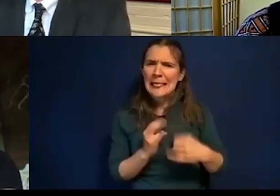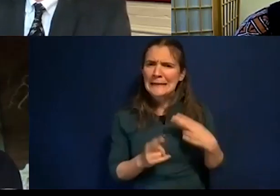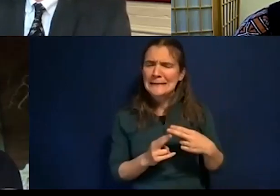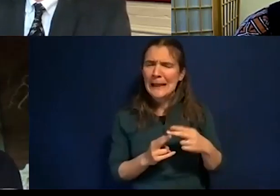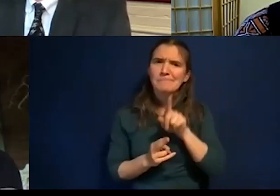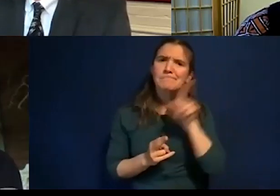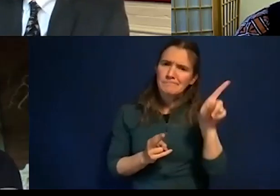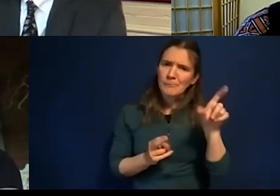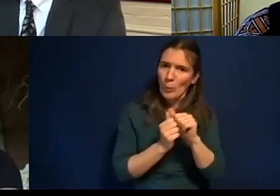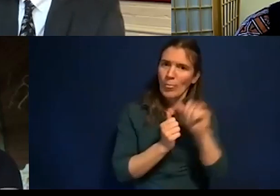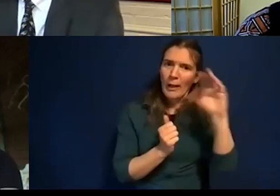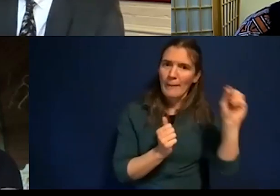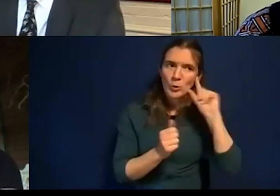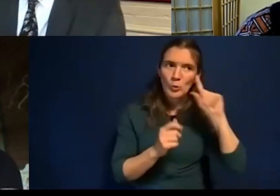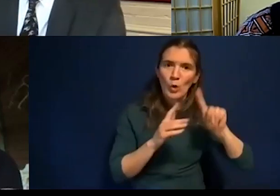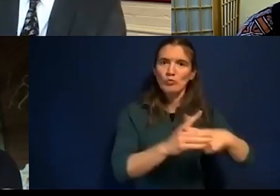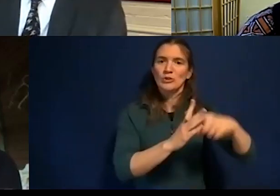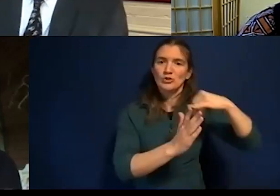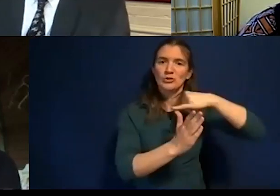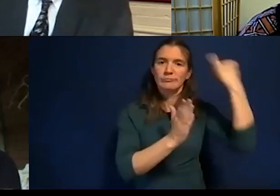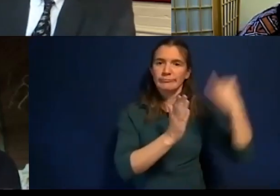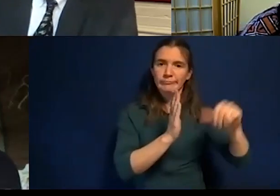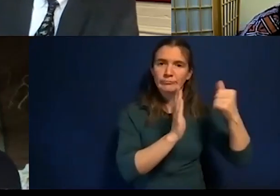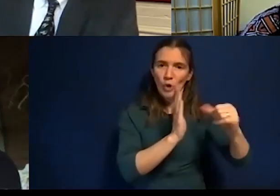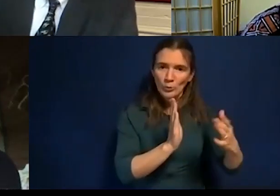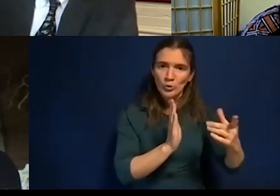And so absolutely not.